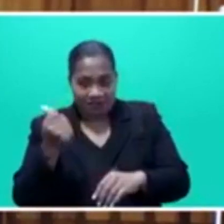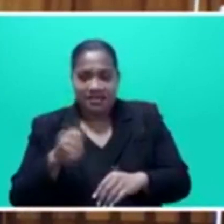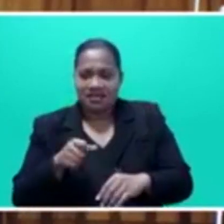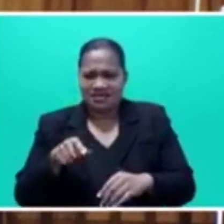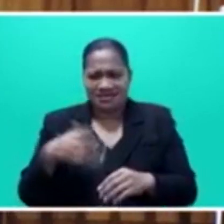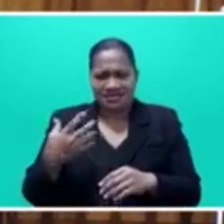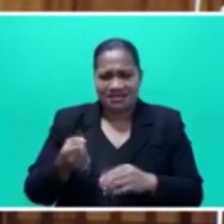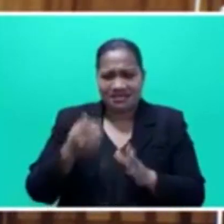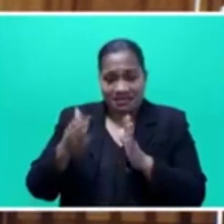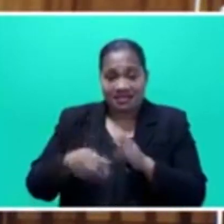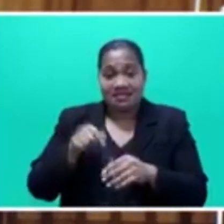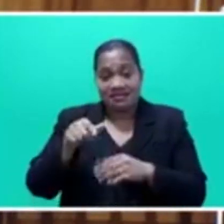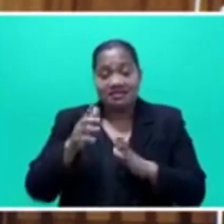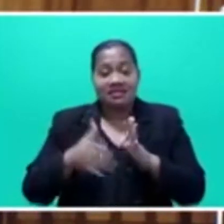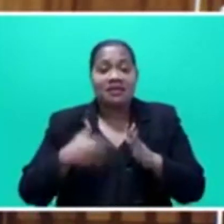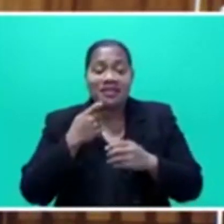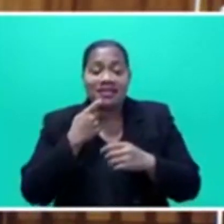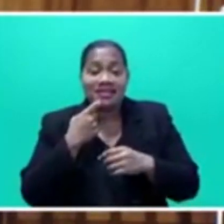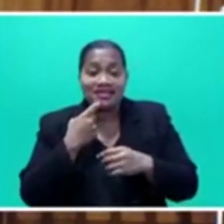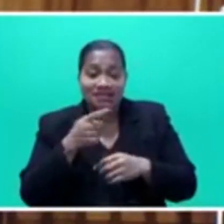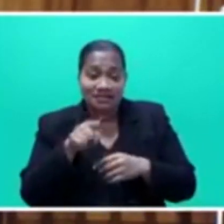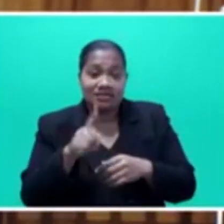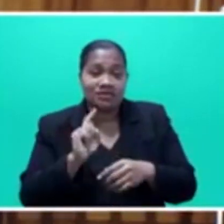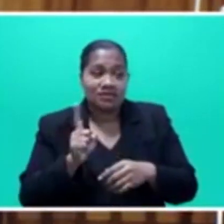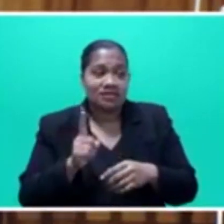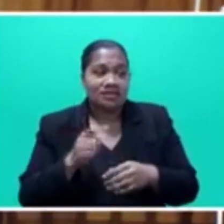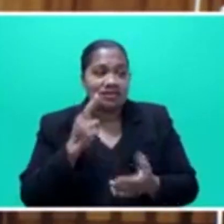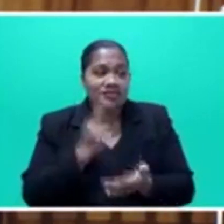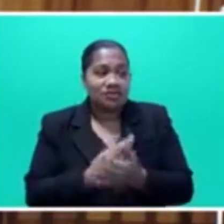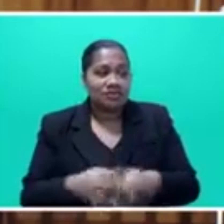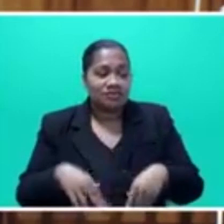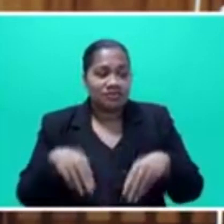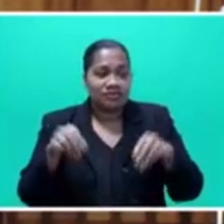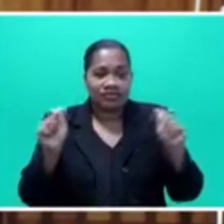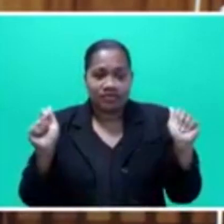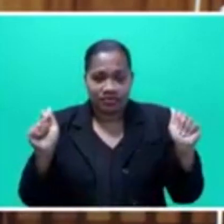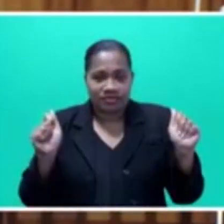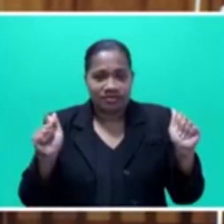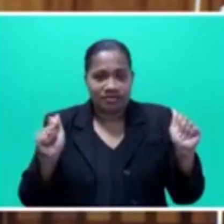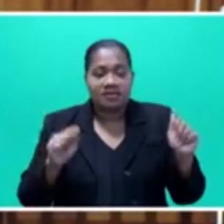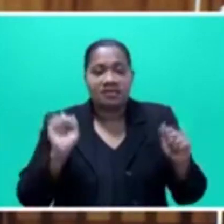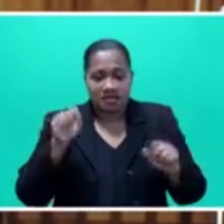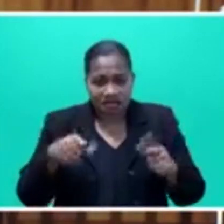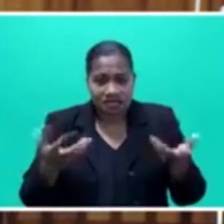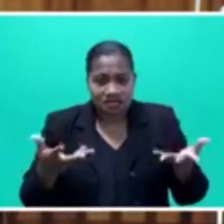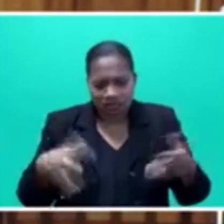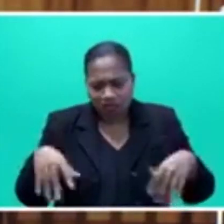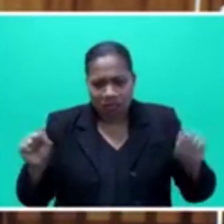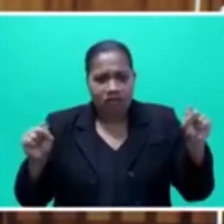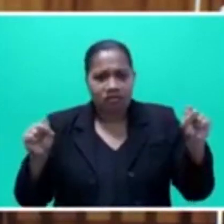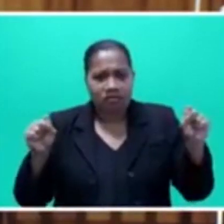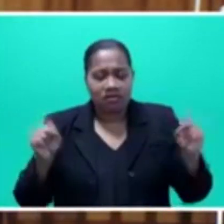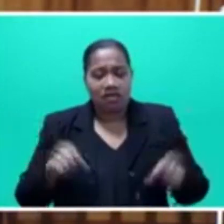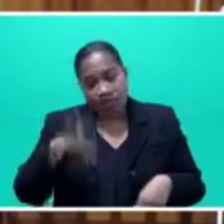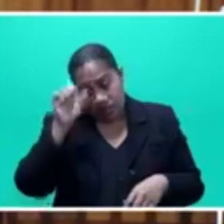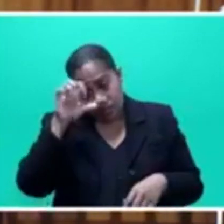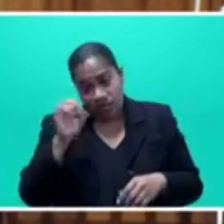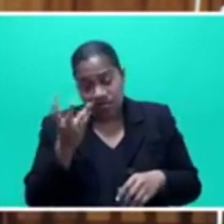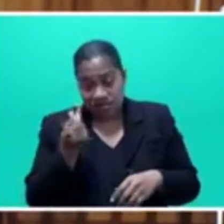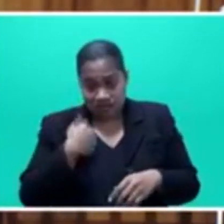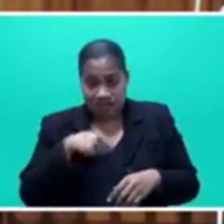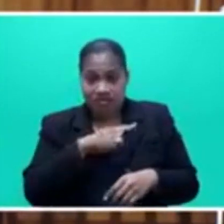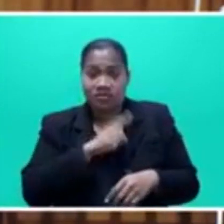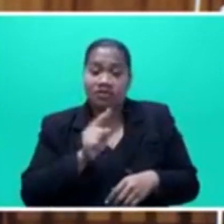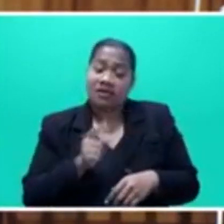telling you, that the shine is wearing off really quickly. Guess what? The shine's gone completely. And I remember some of our supporters after the results of the